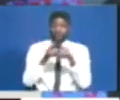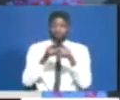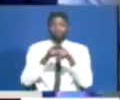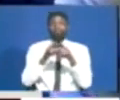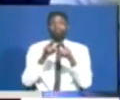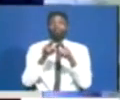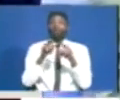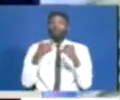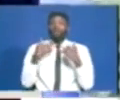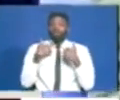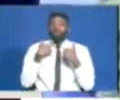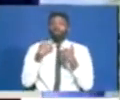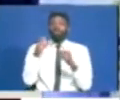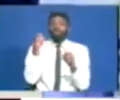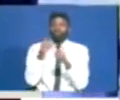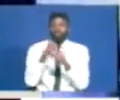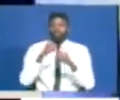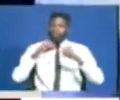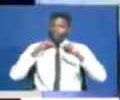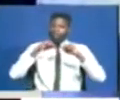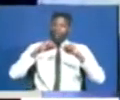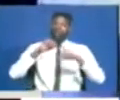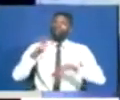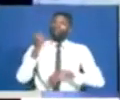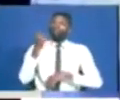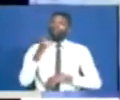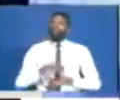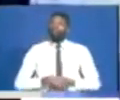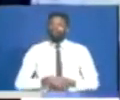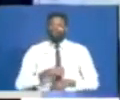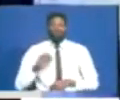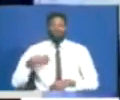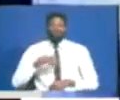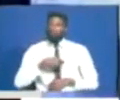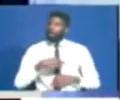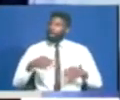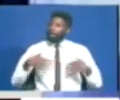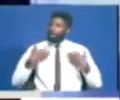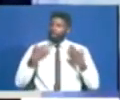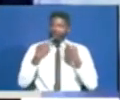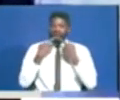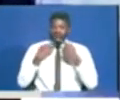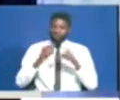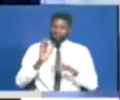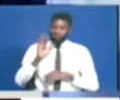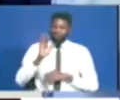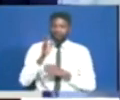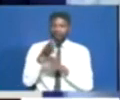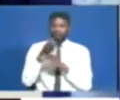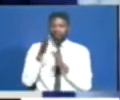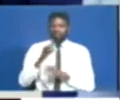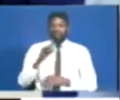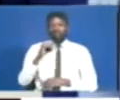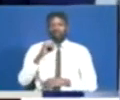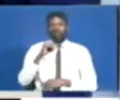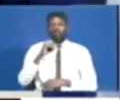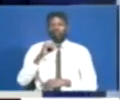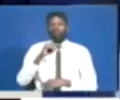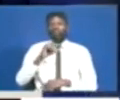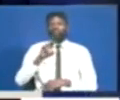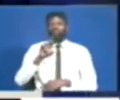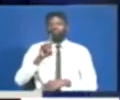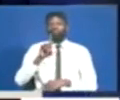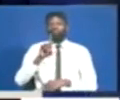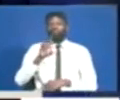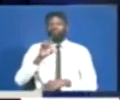in Kenya. And we are more excited about the announcement by the Excellency the Ambassador today that Kenya is going to be a beneficiary of the